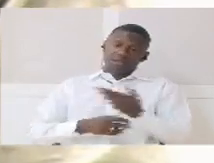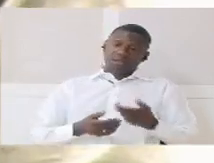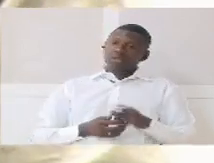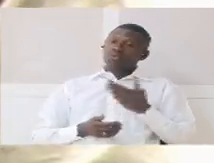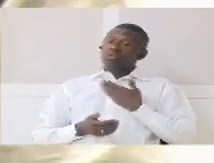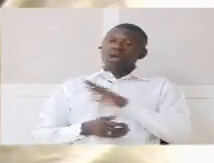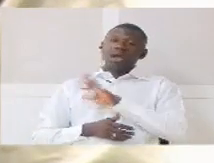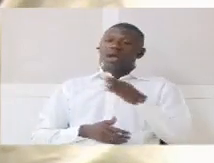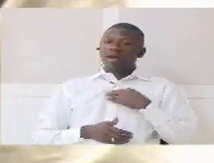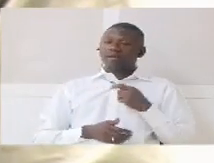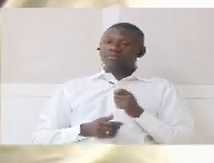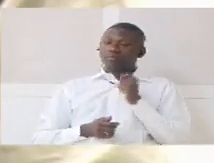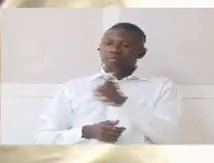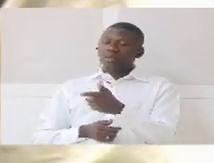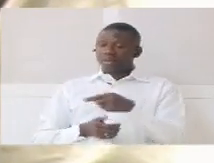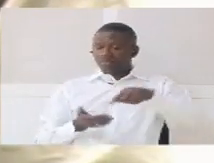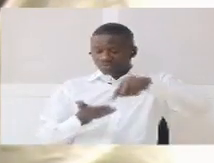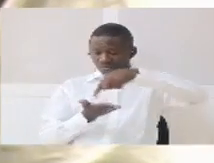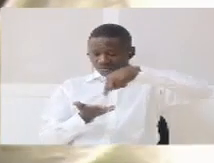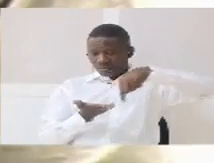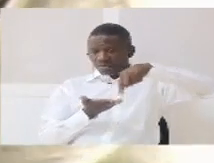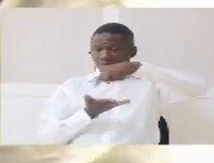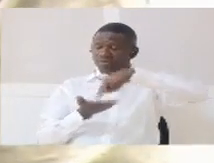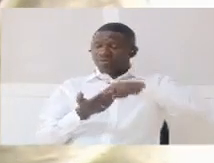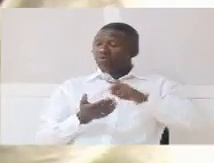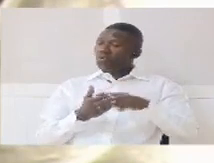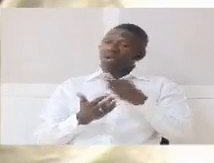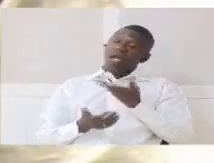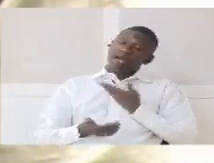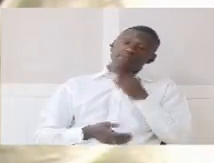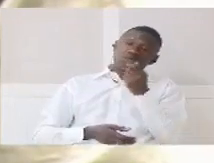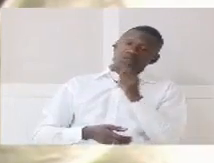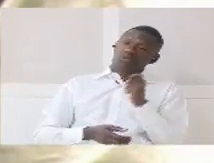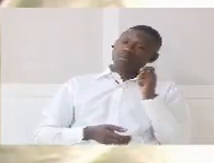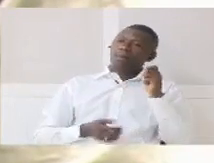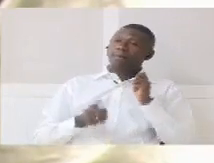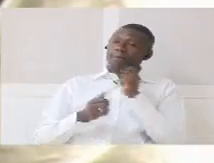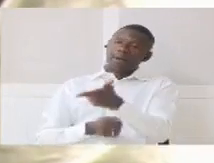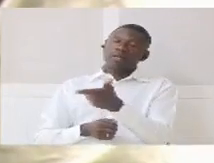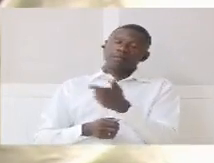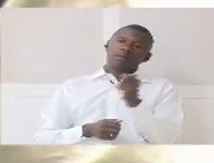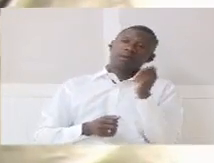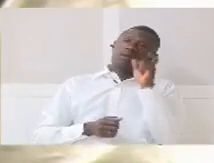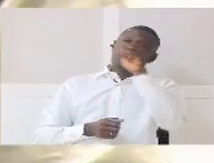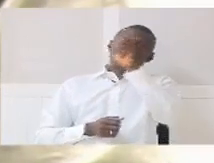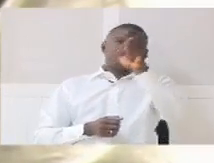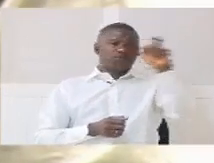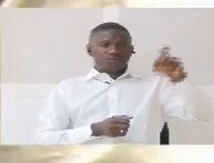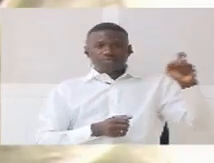You don't have the money to spray. You don't have money to buy muntaga or spray.